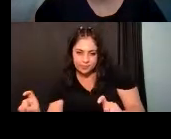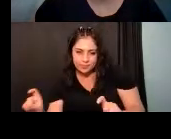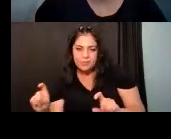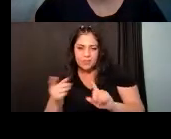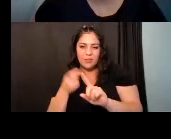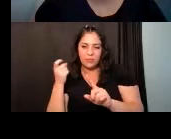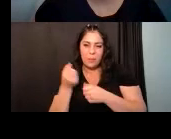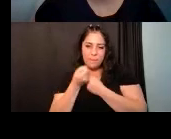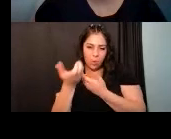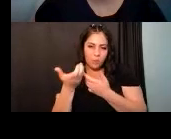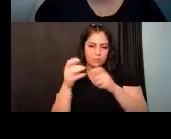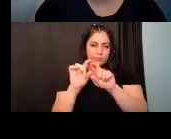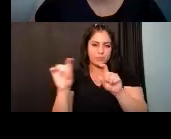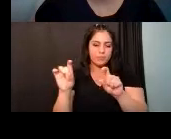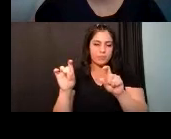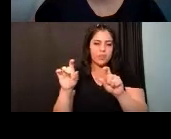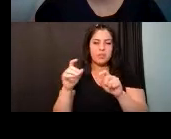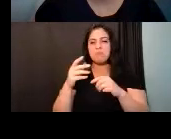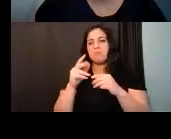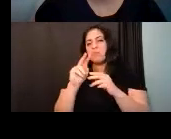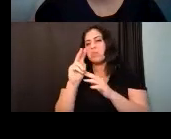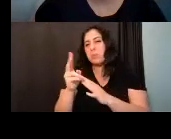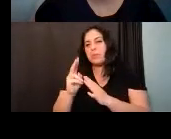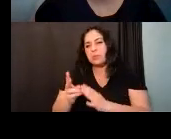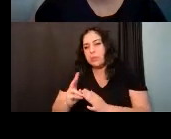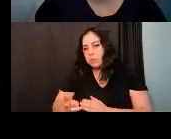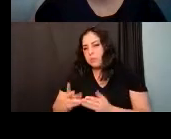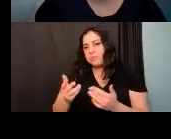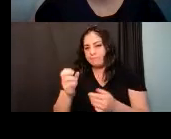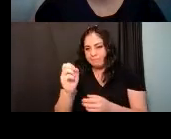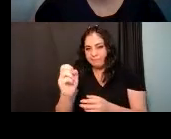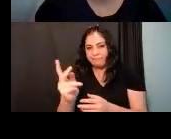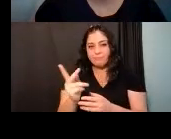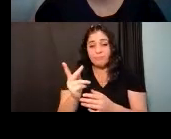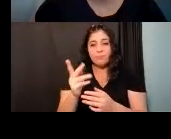next prompt, and then the following prompts. So you'll continuously be writing.